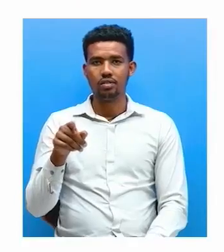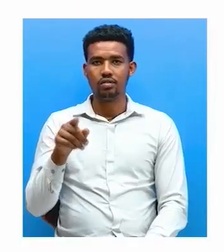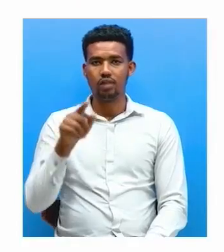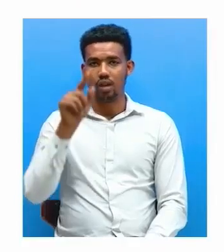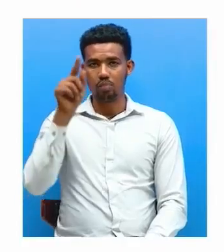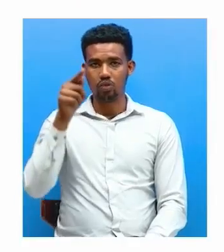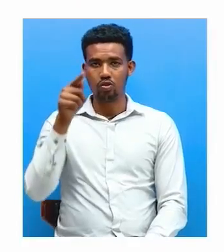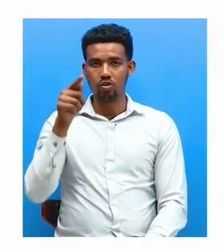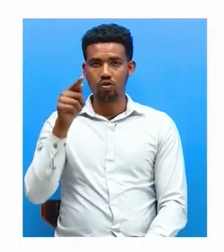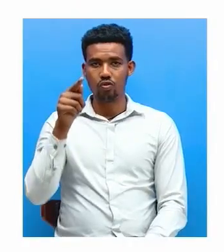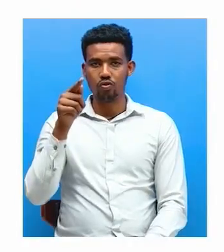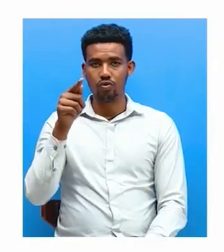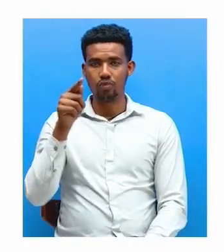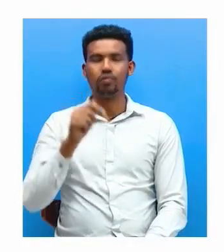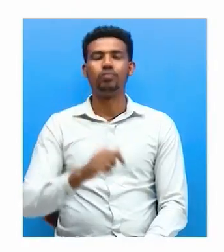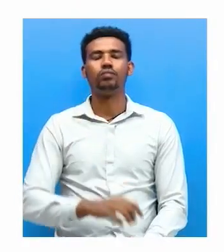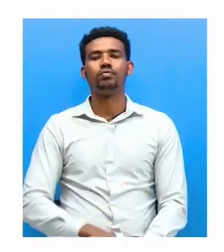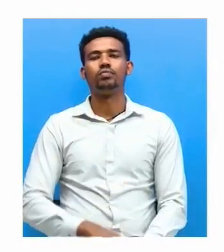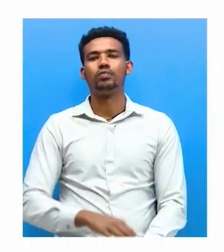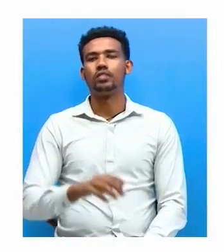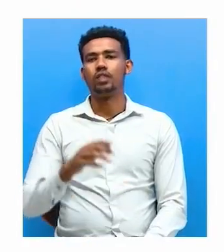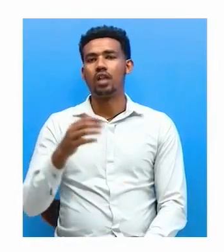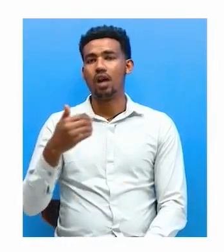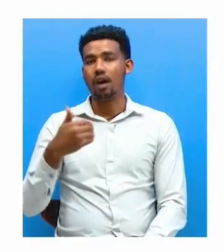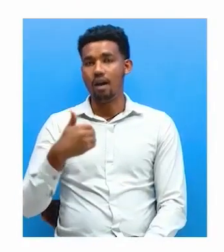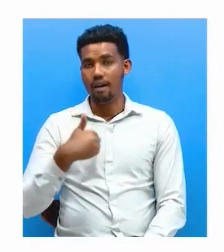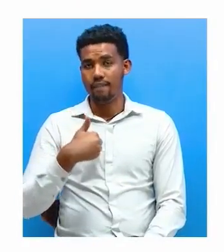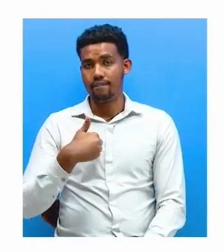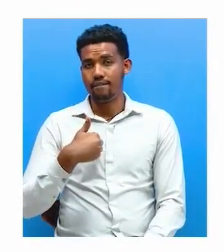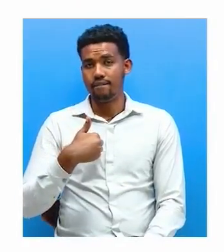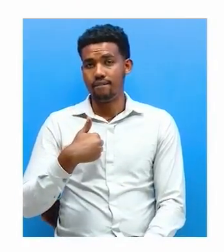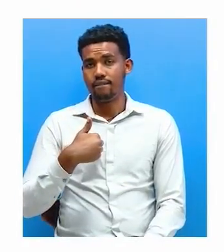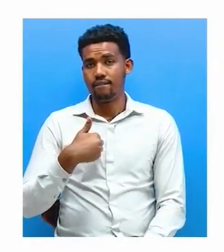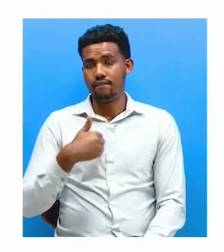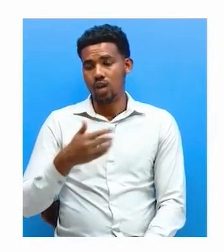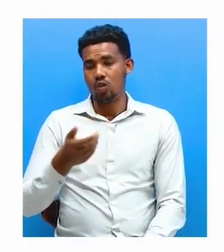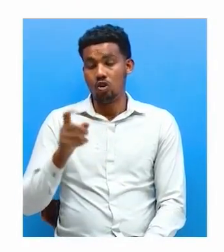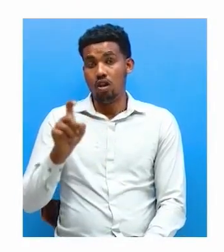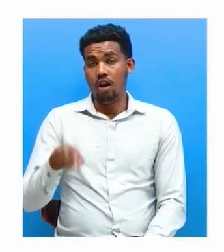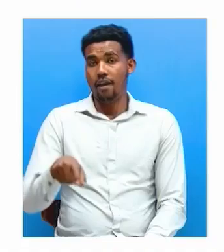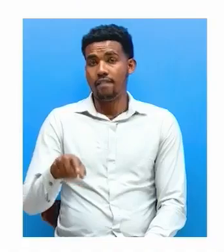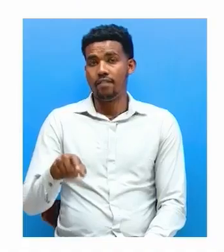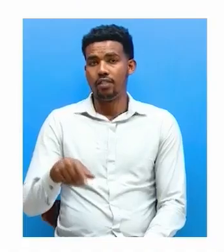apostrophe, VE, they have just